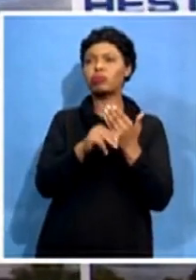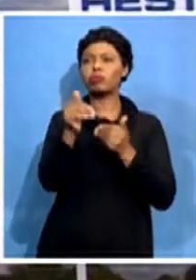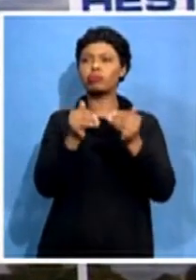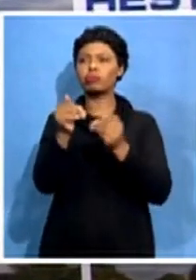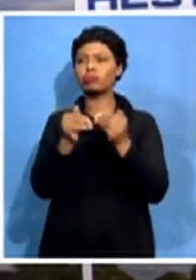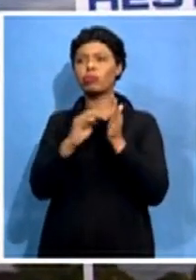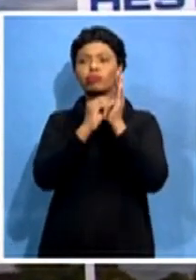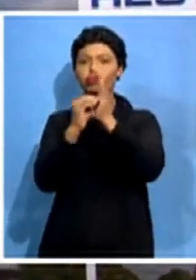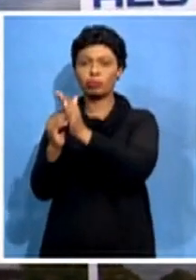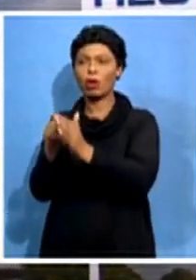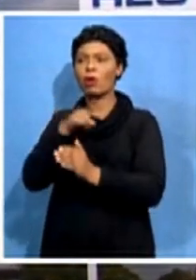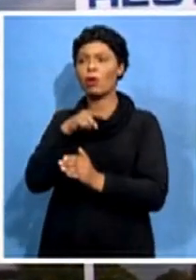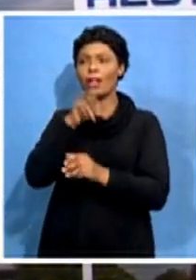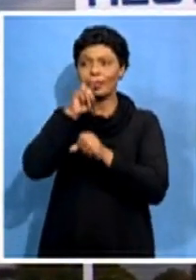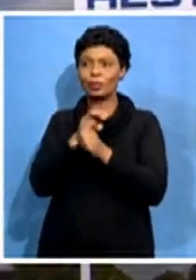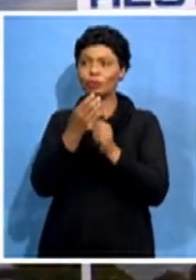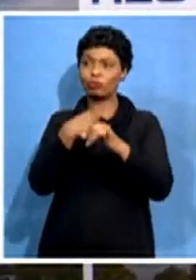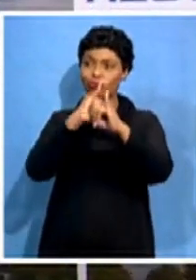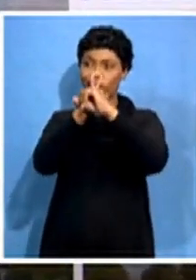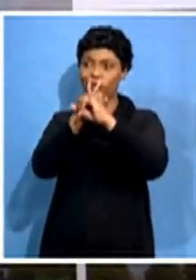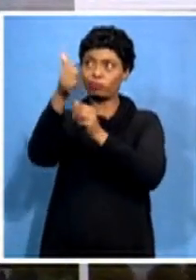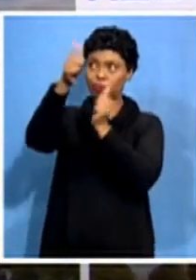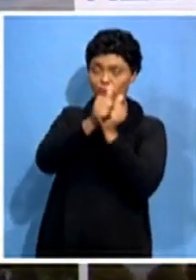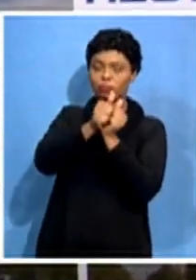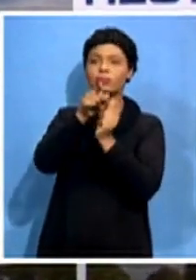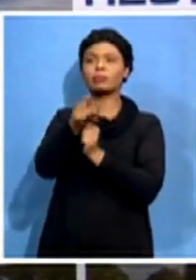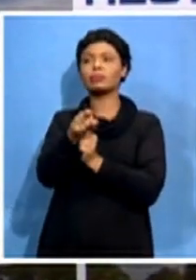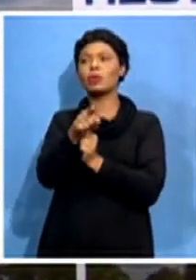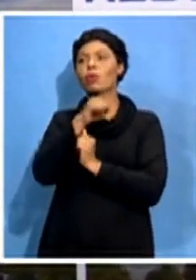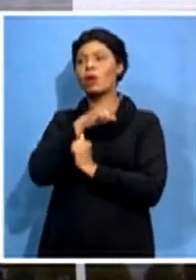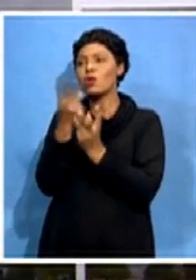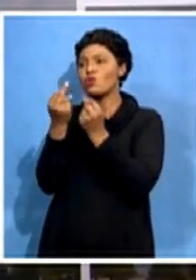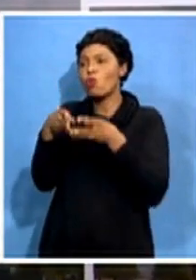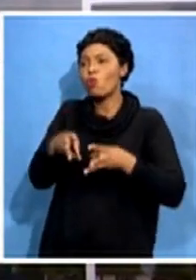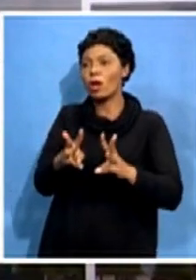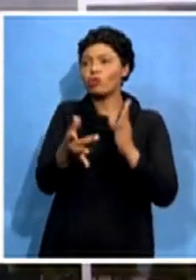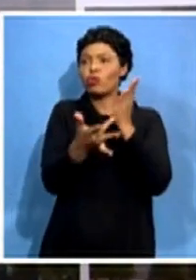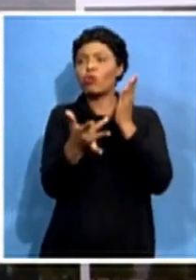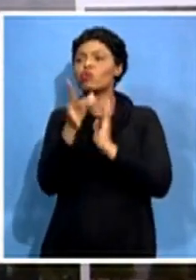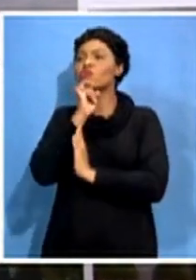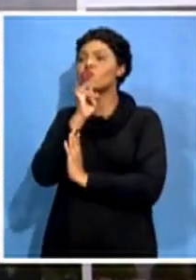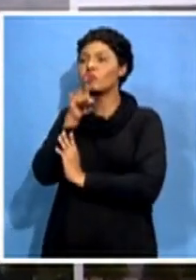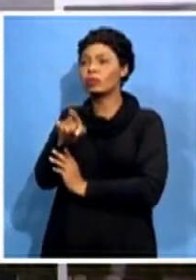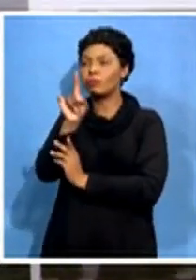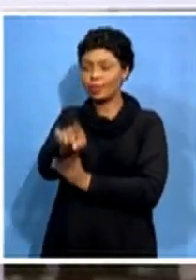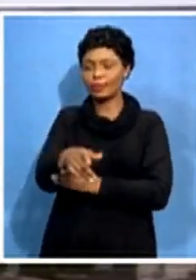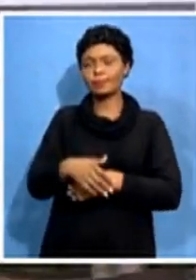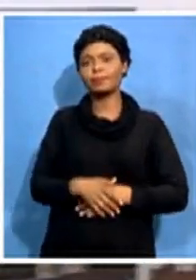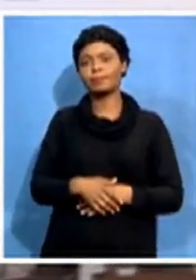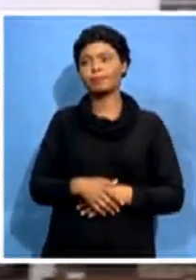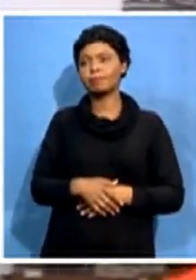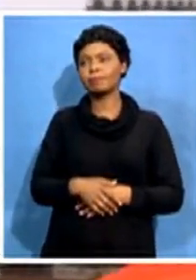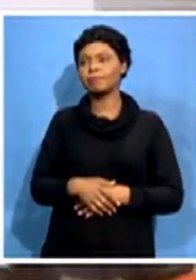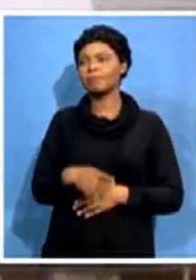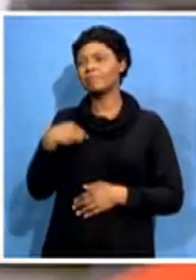to use unconventional logic on this project, but I think, Your Excellency, it's paid off. Essentially, just